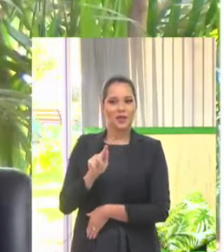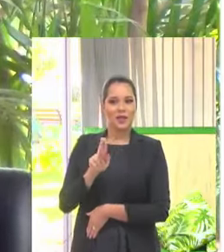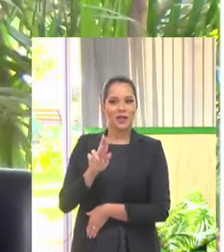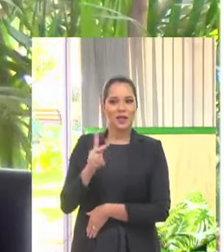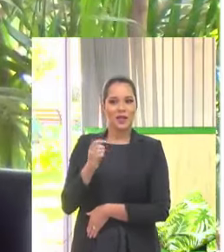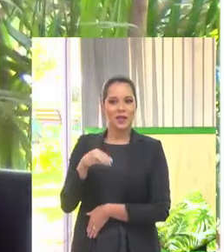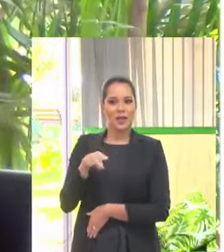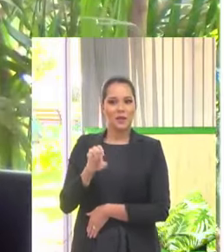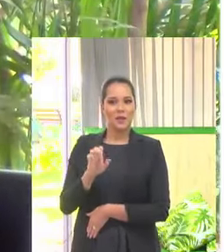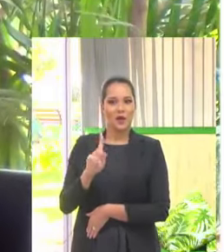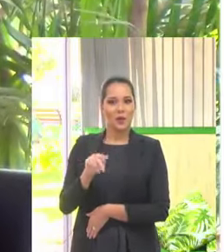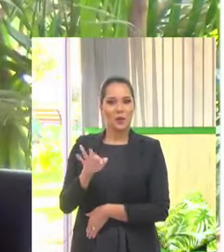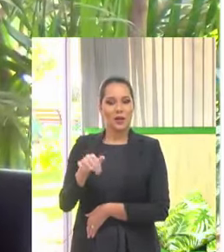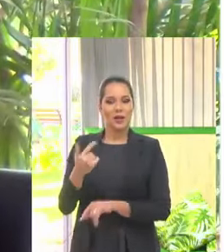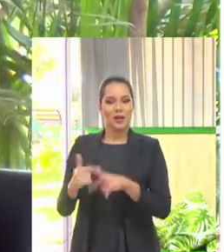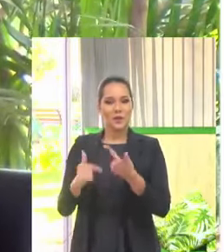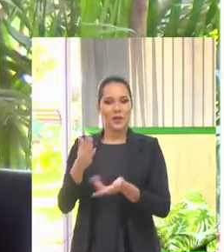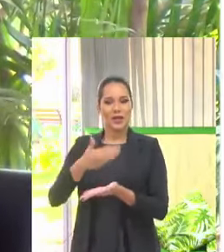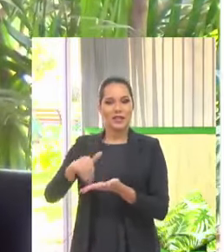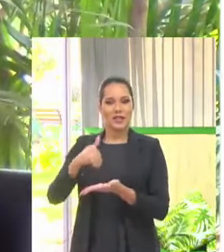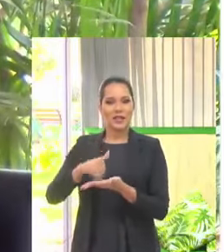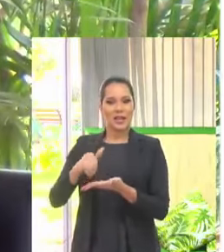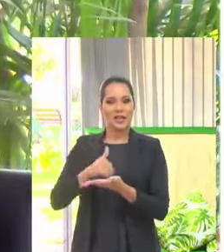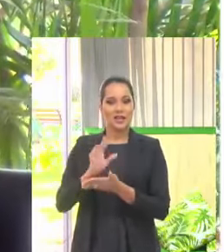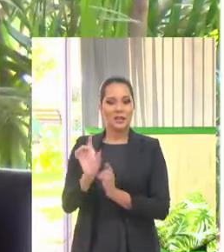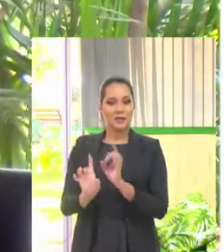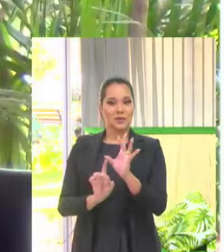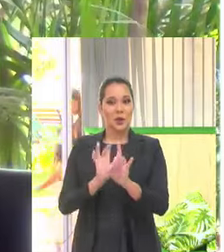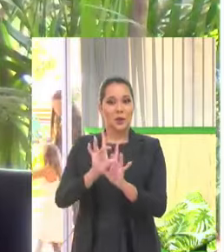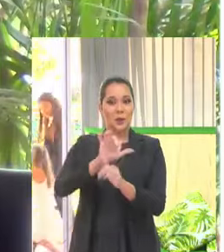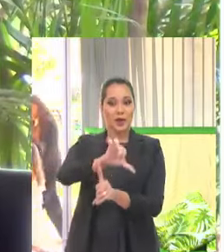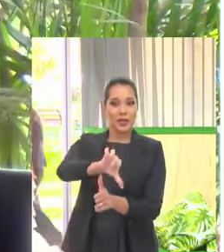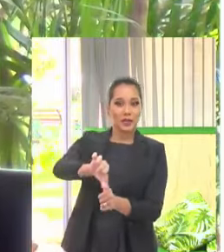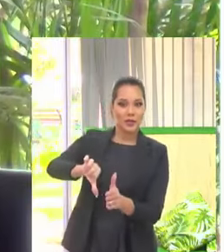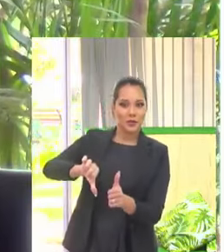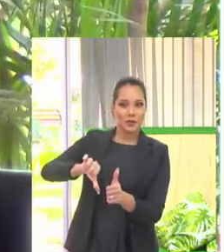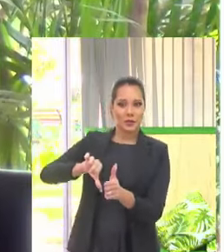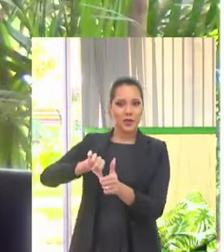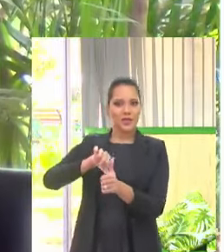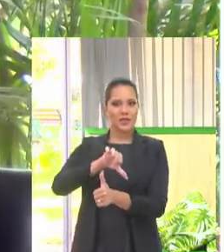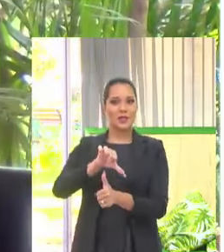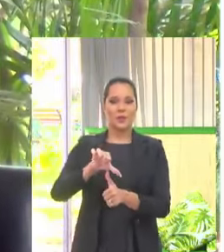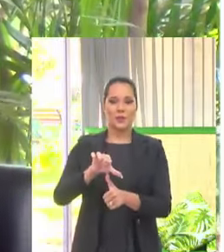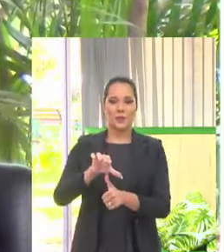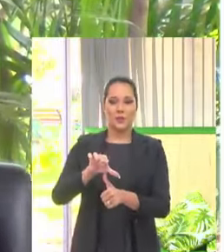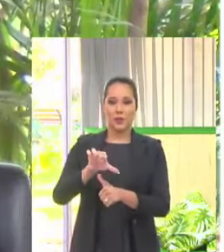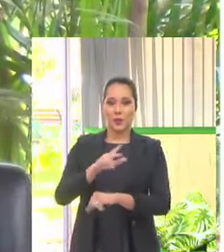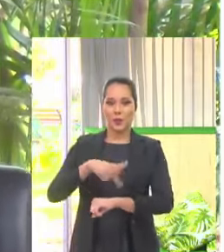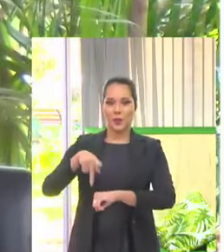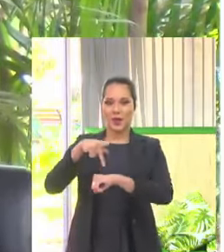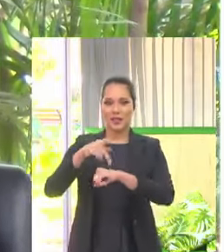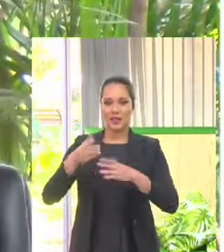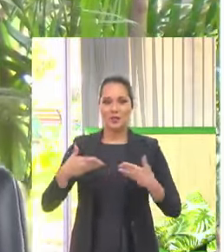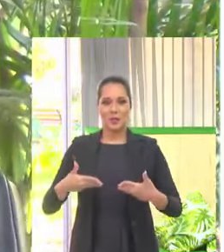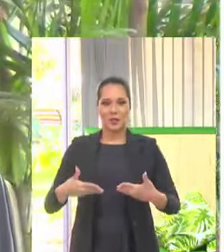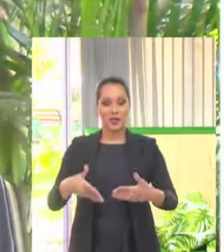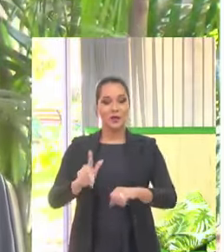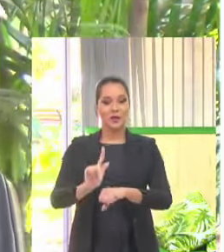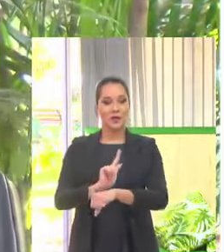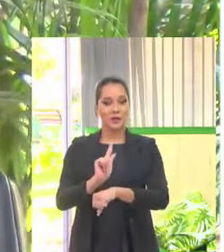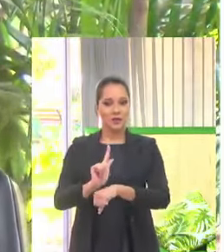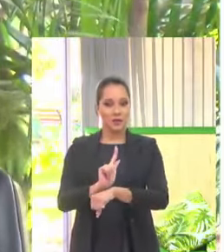Extraordinary Secretariat for State Transformation at the Ministry of Management and Public